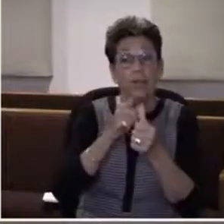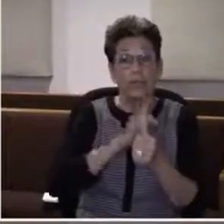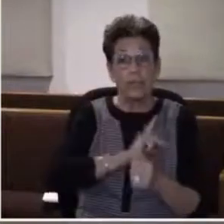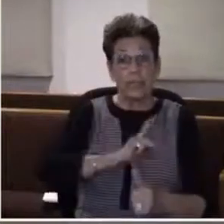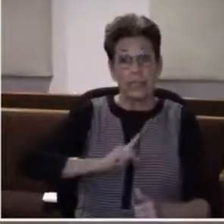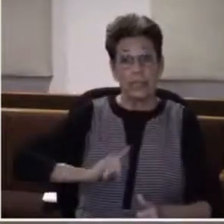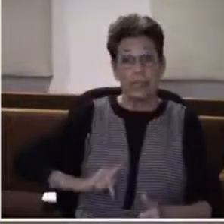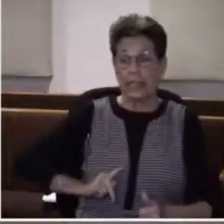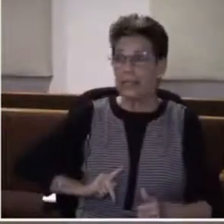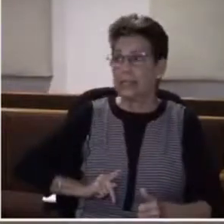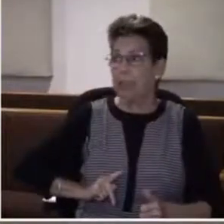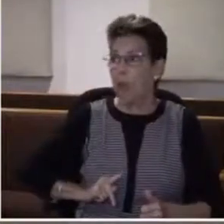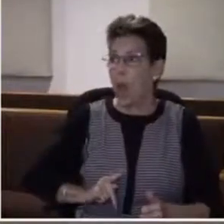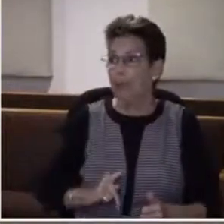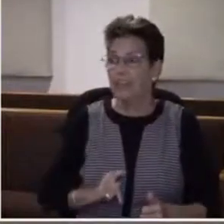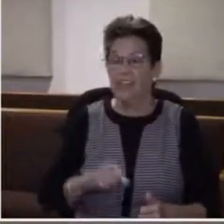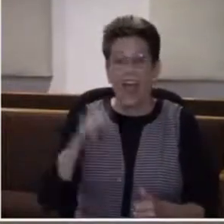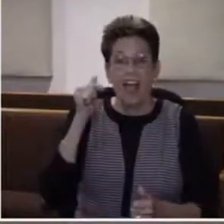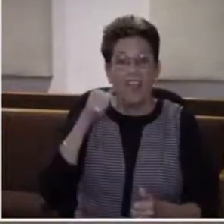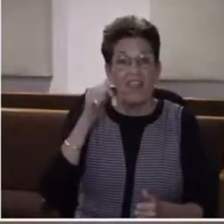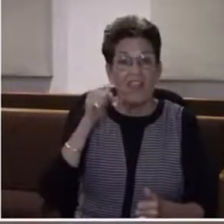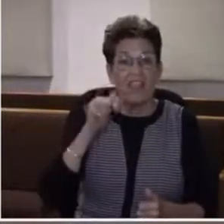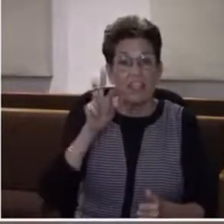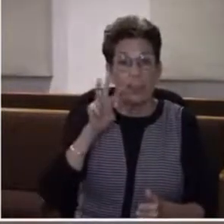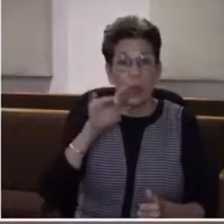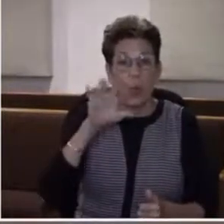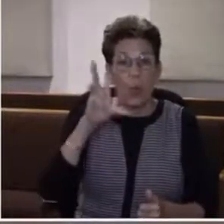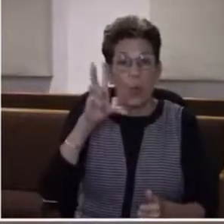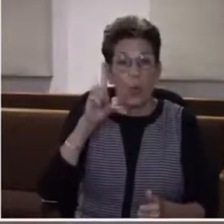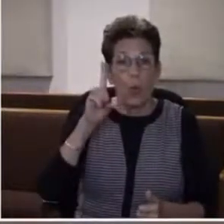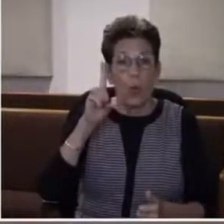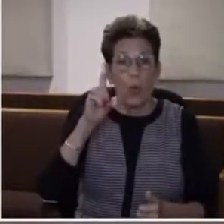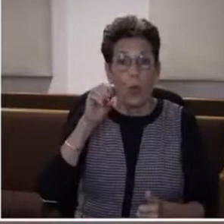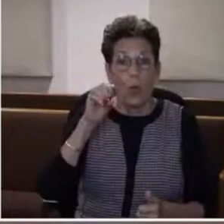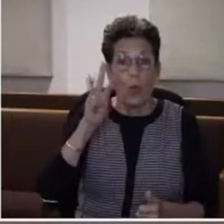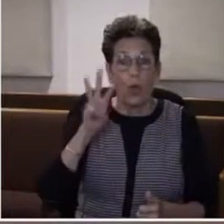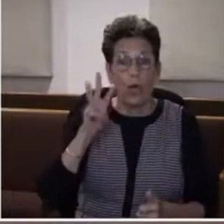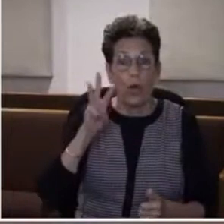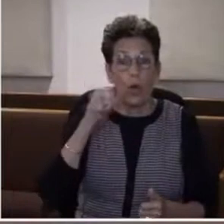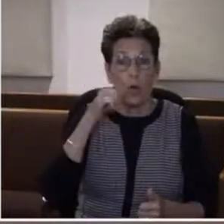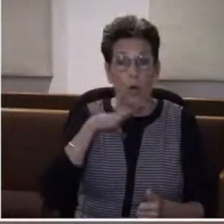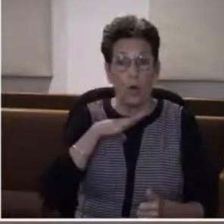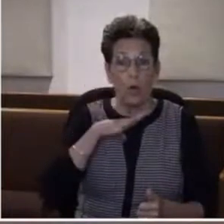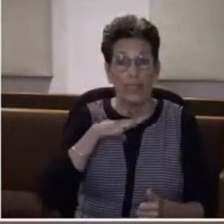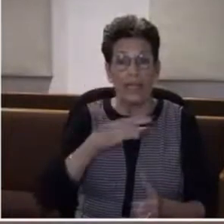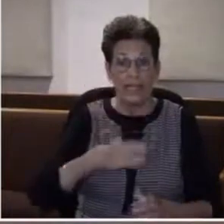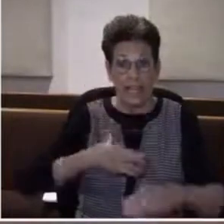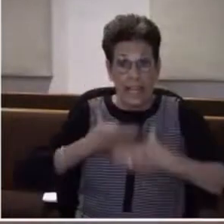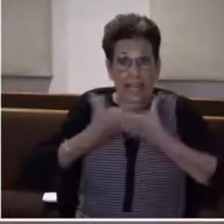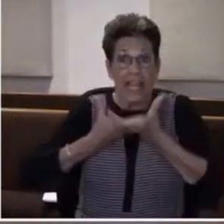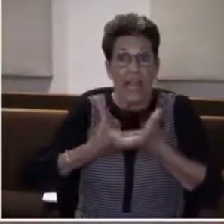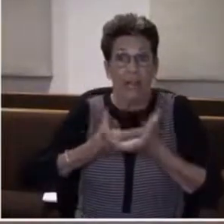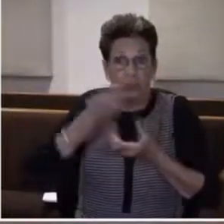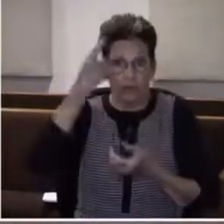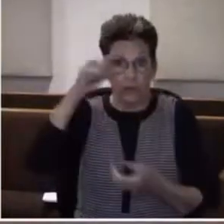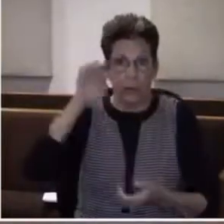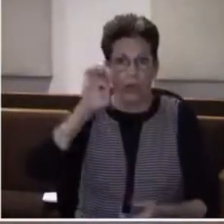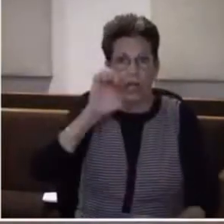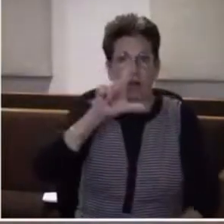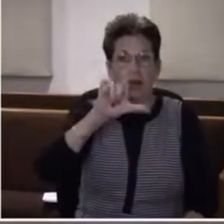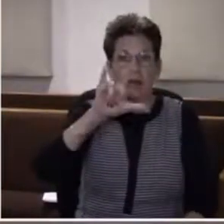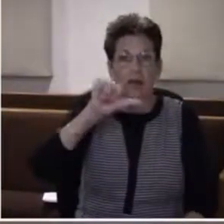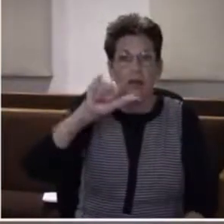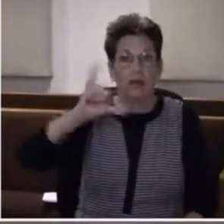number 17, this widow woman that cares for Elijah, when she's done caring for Elijah, her son